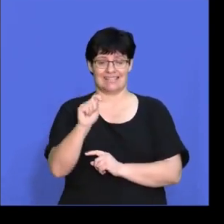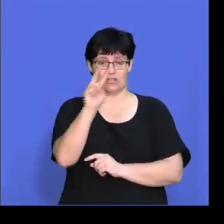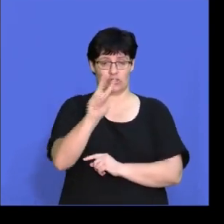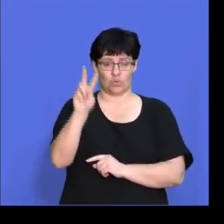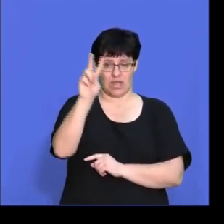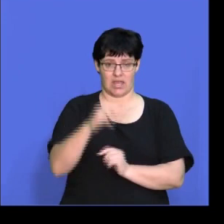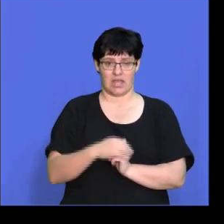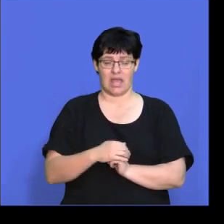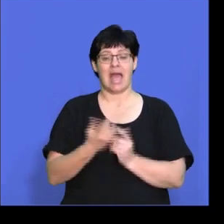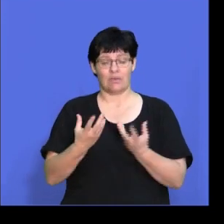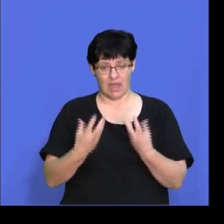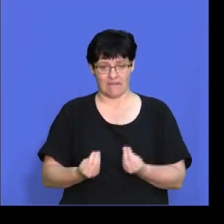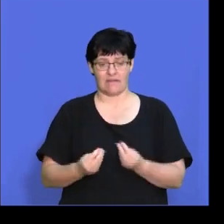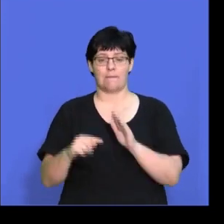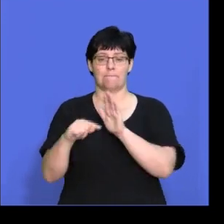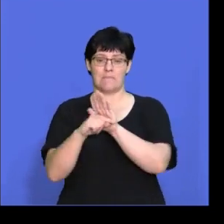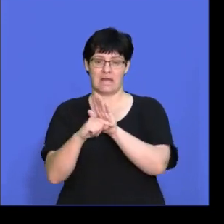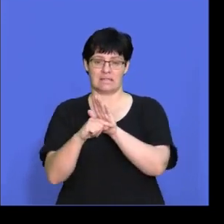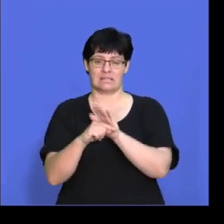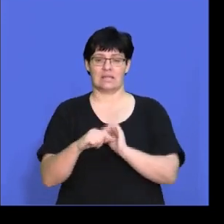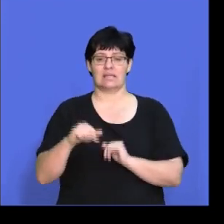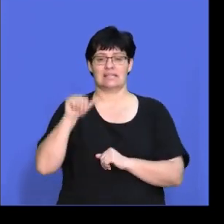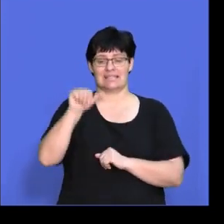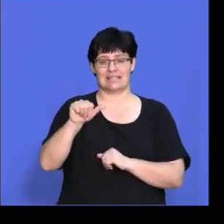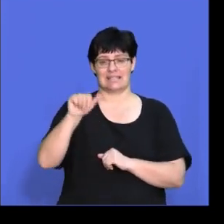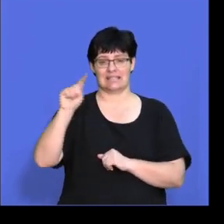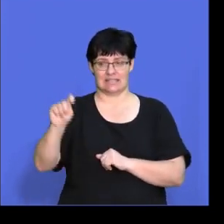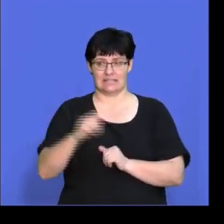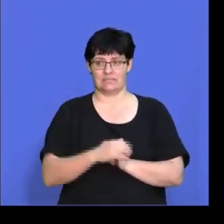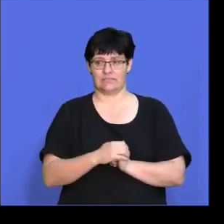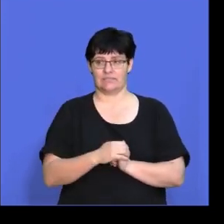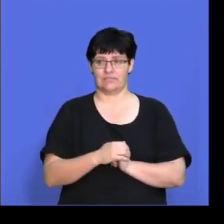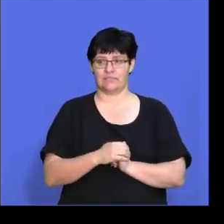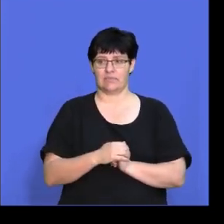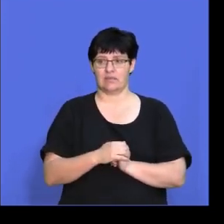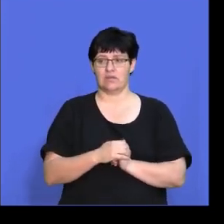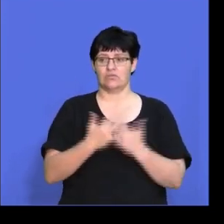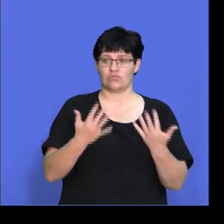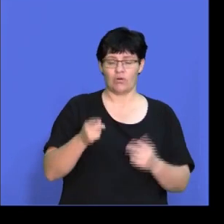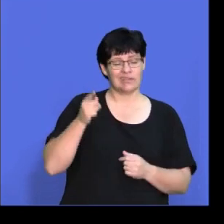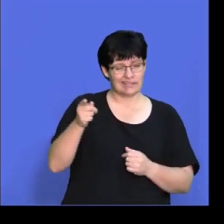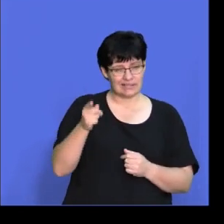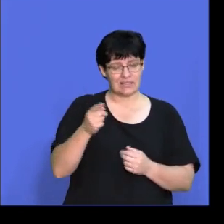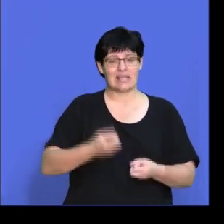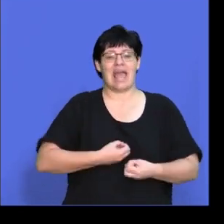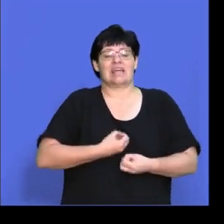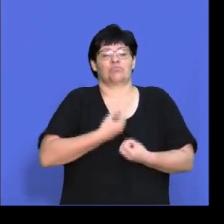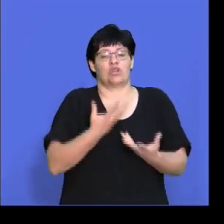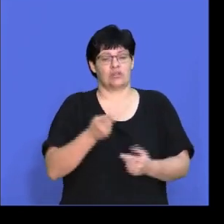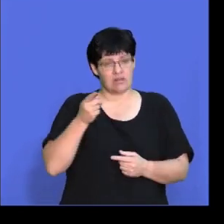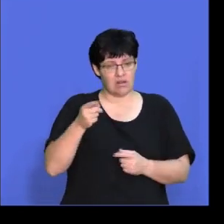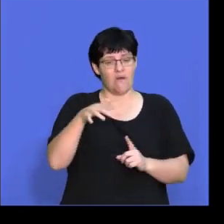half t squared, and we have minus 6t. All right, so this is